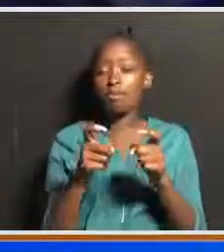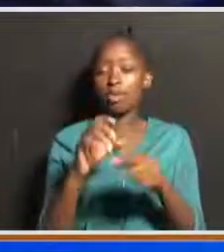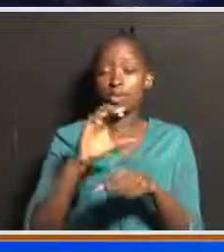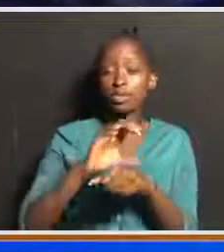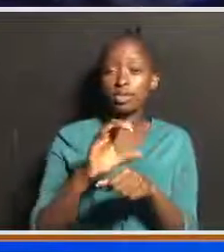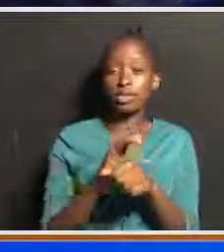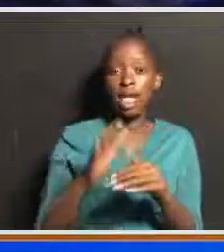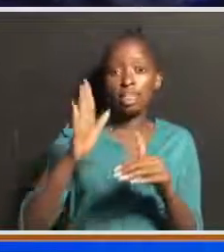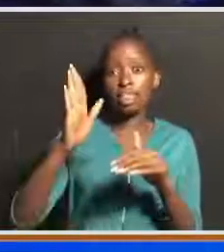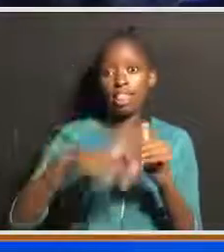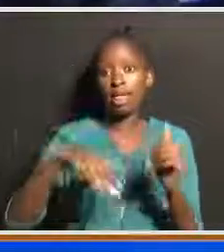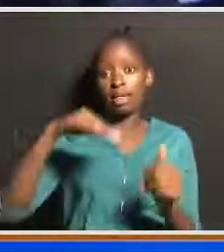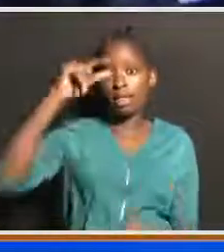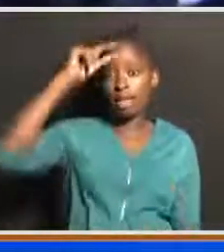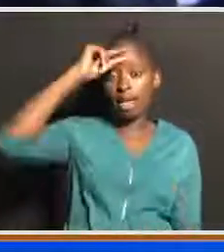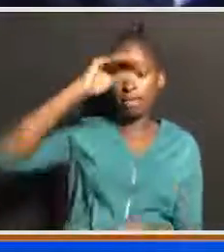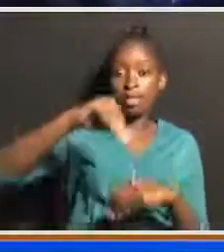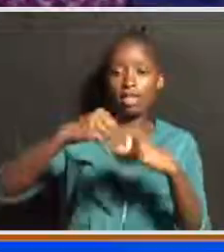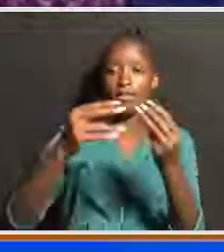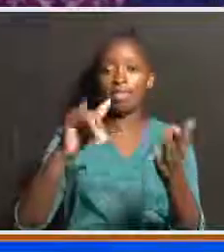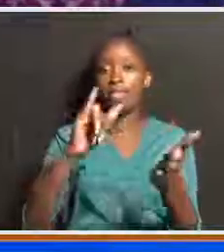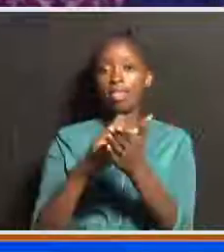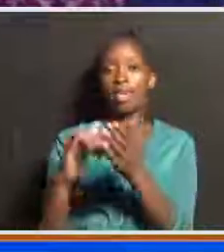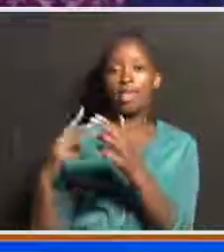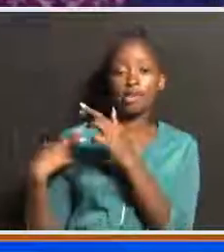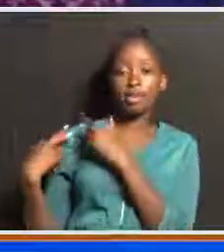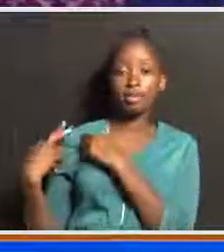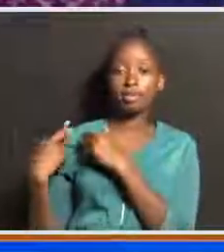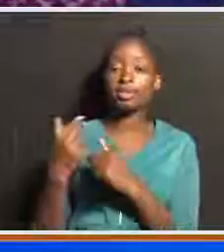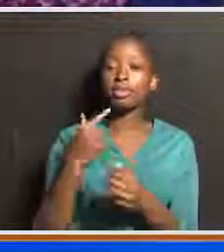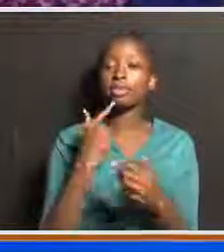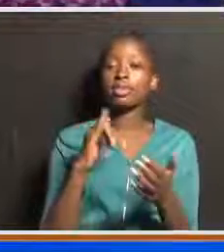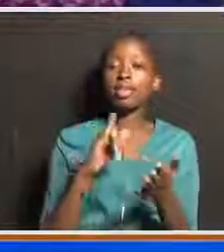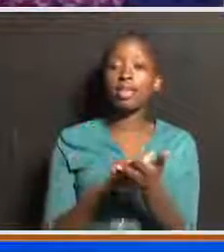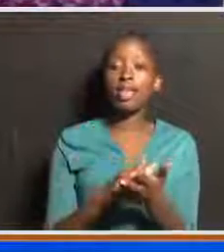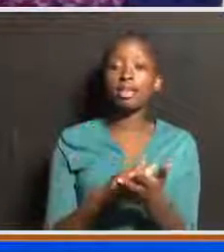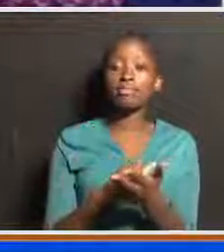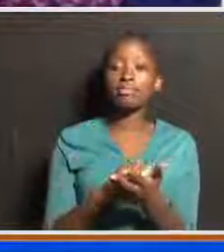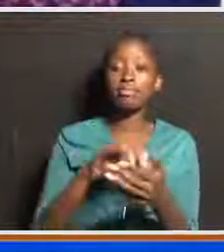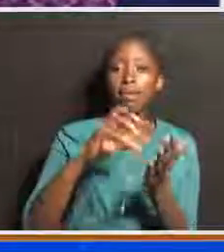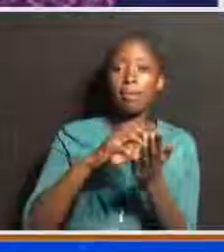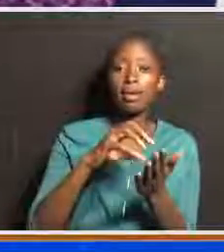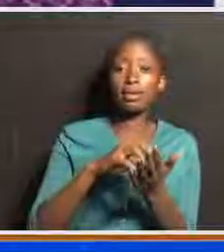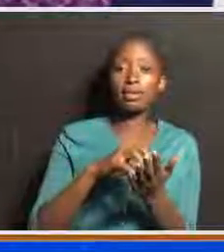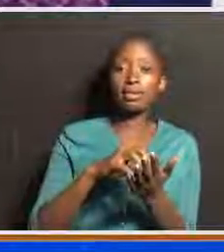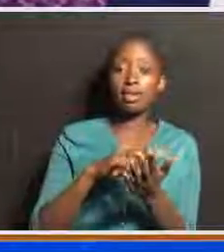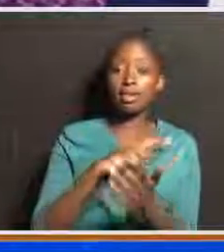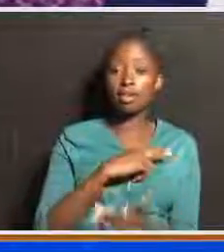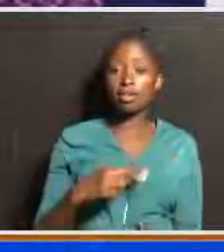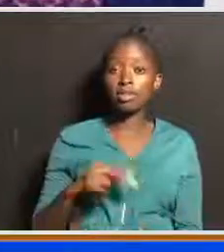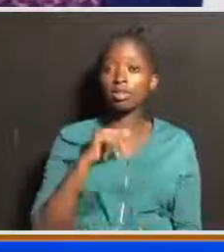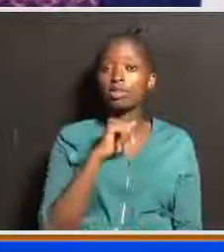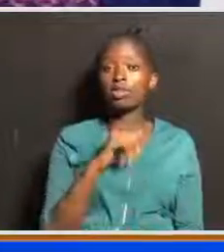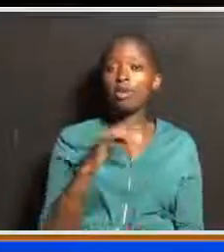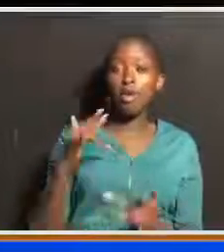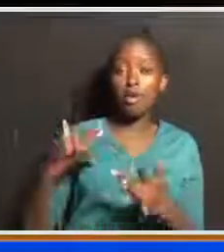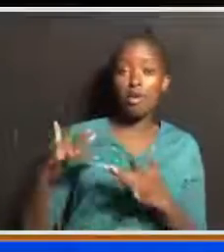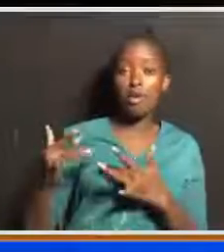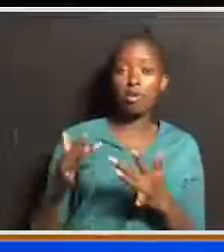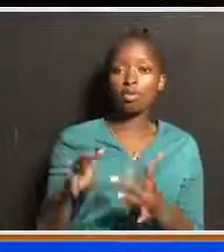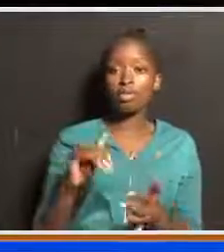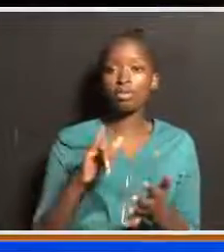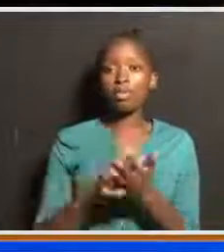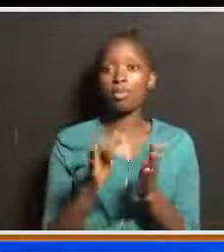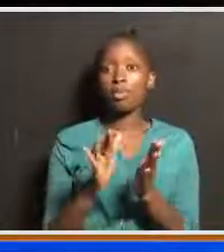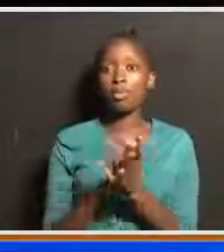the government being given that role, arguing that matters of religion do not concern political issues associated with the government. Ni